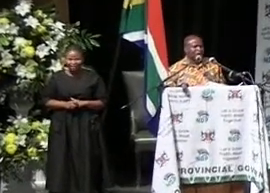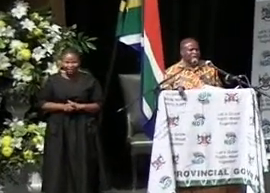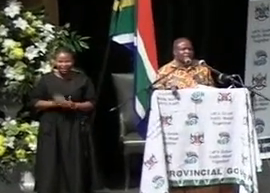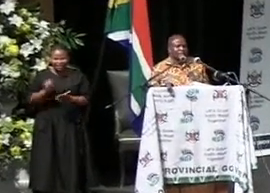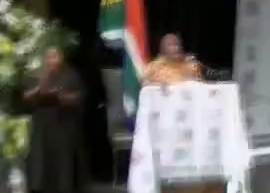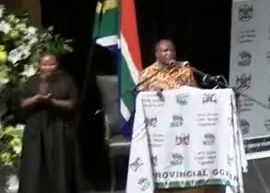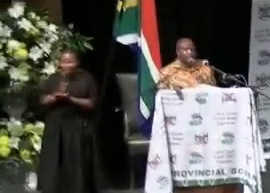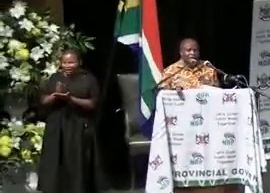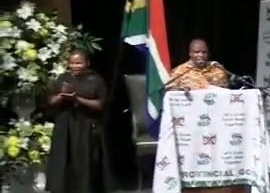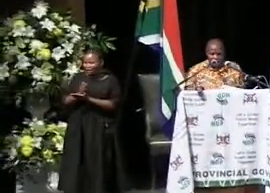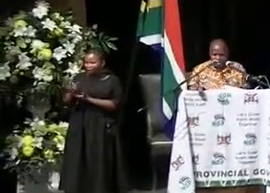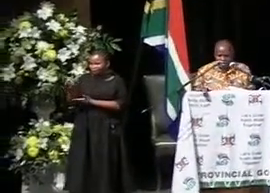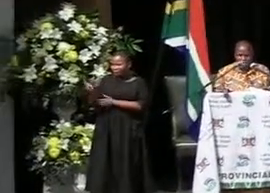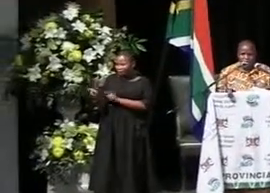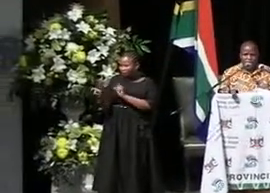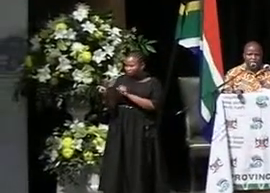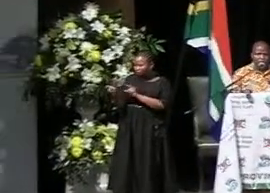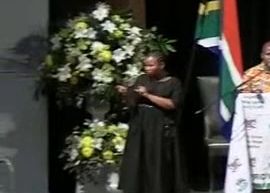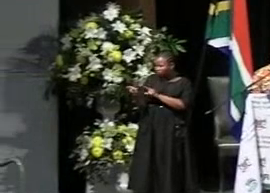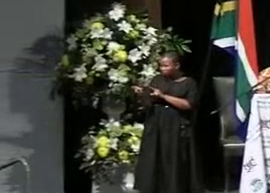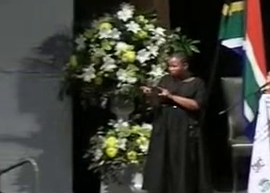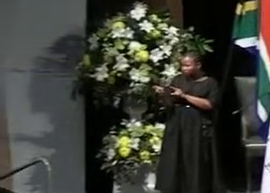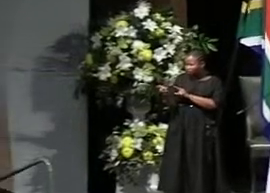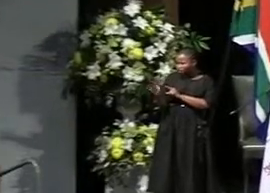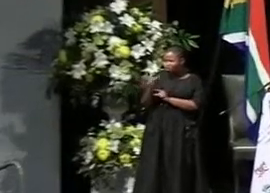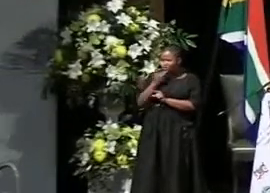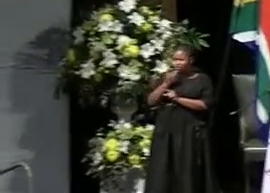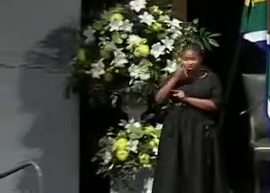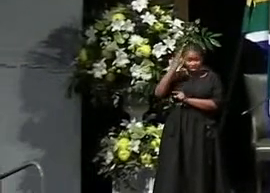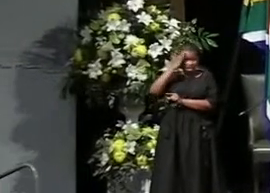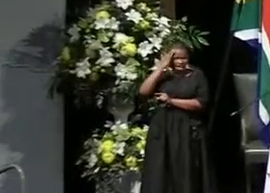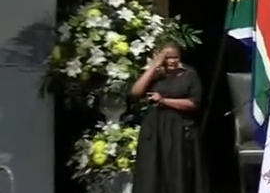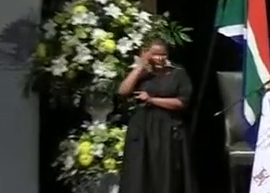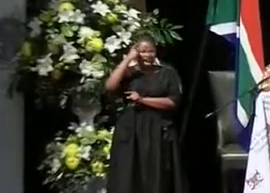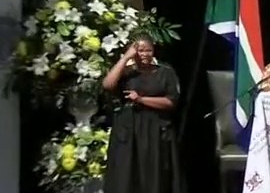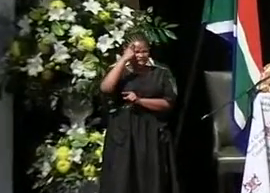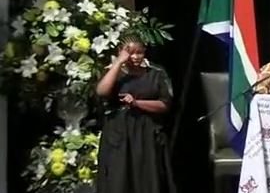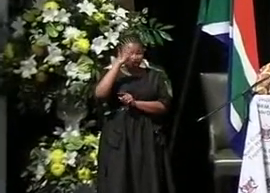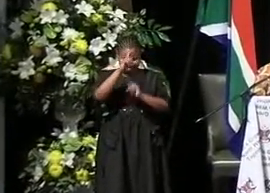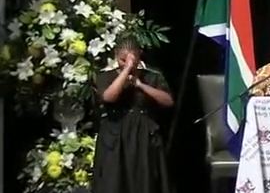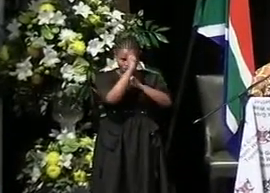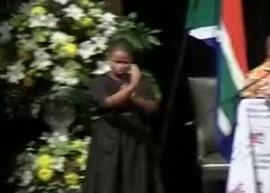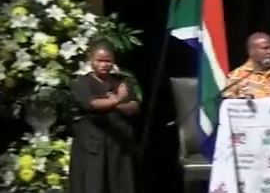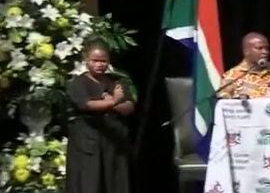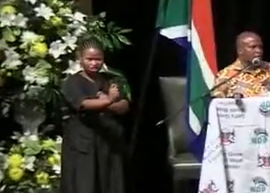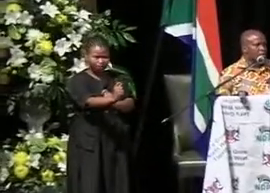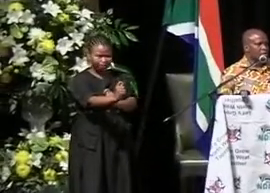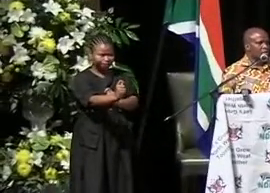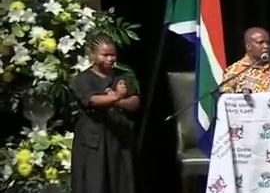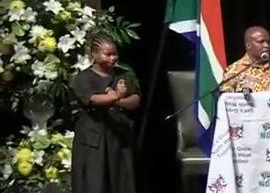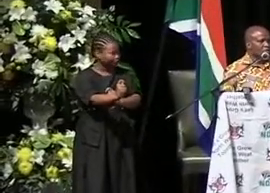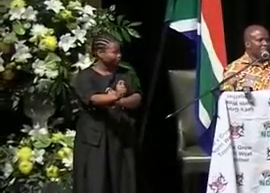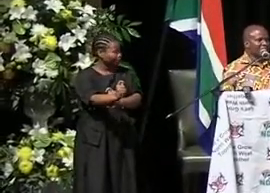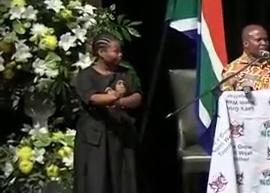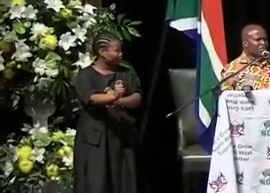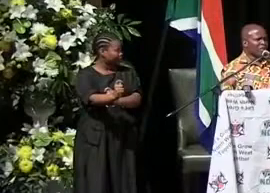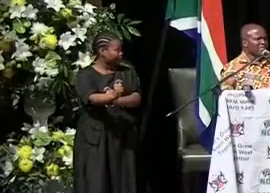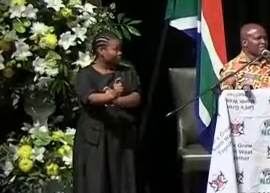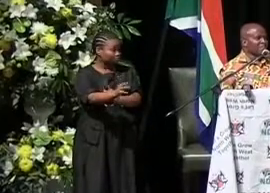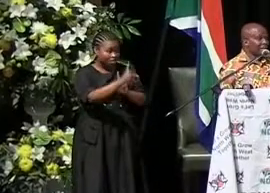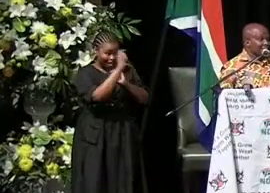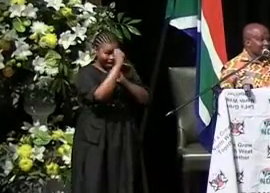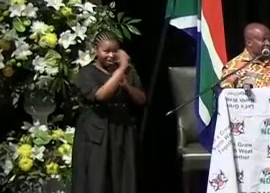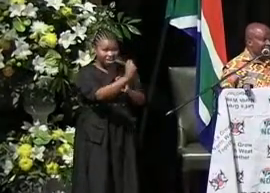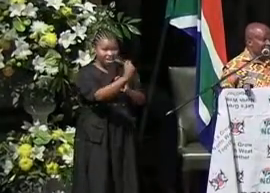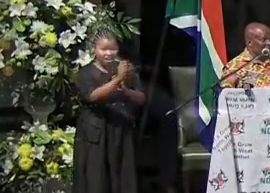someone uh who's the head I think that we must acknowledge whilst